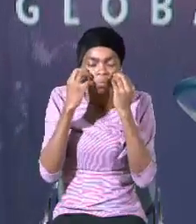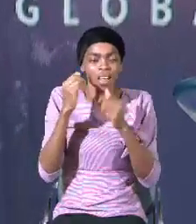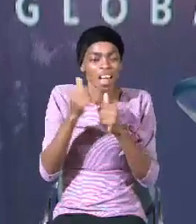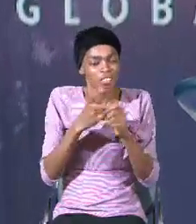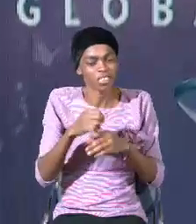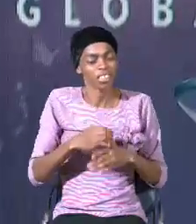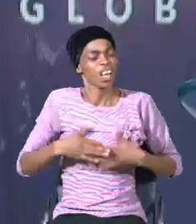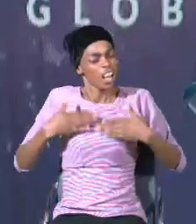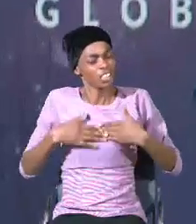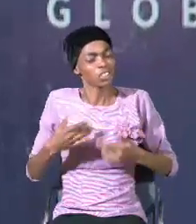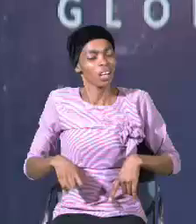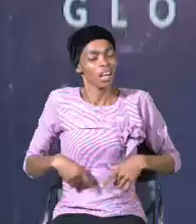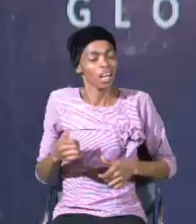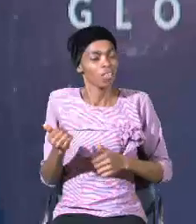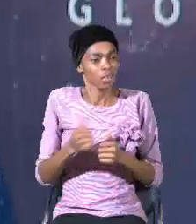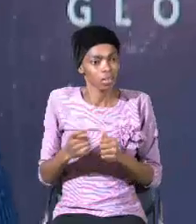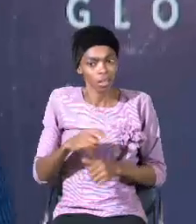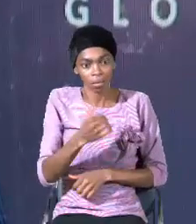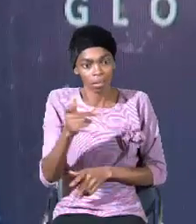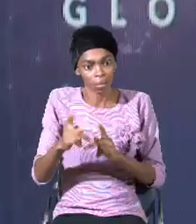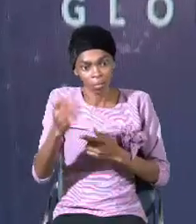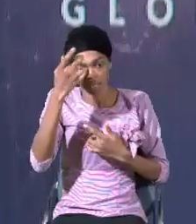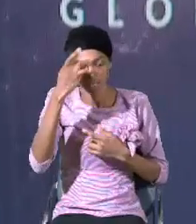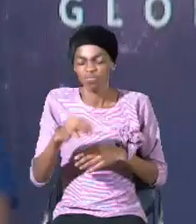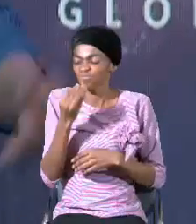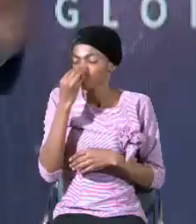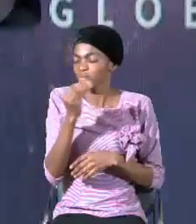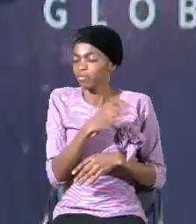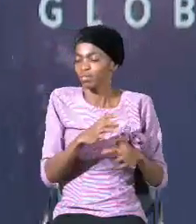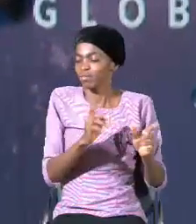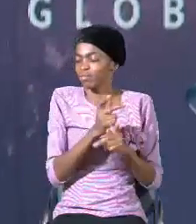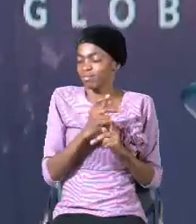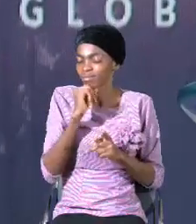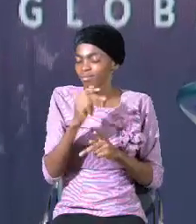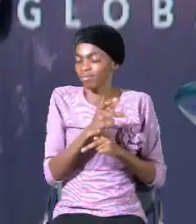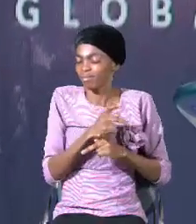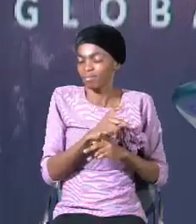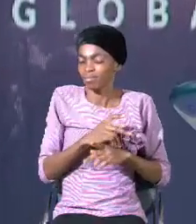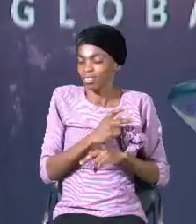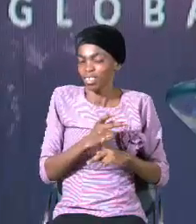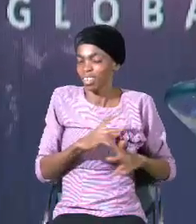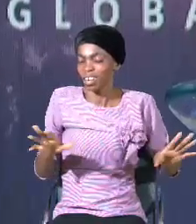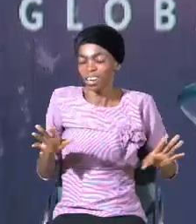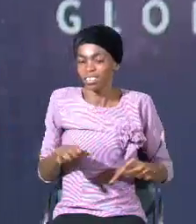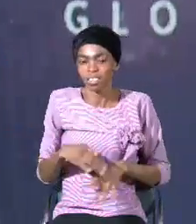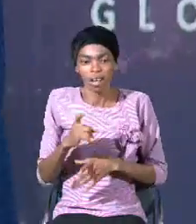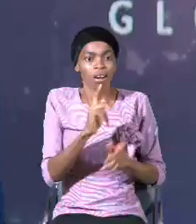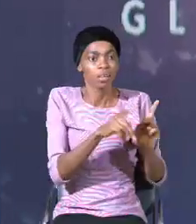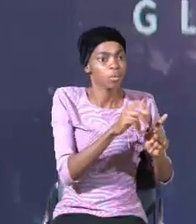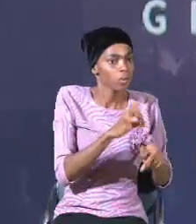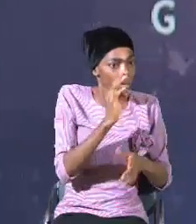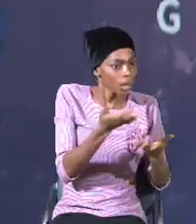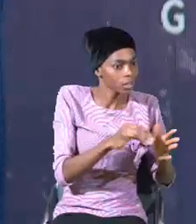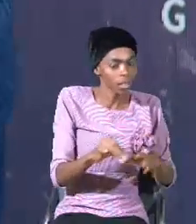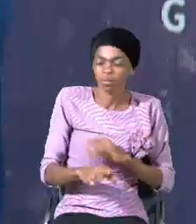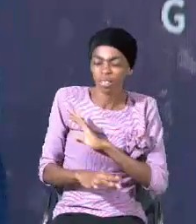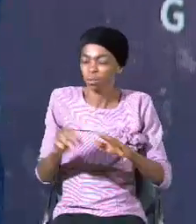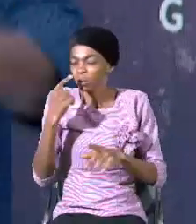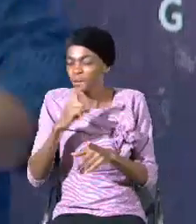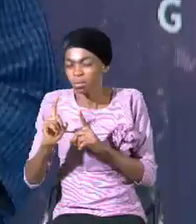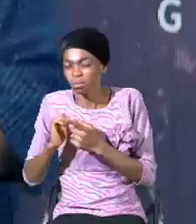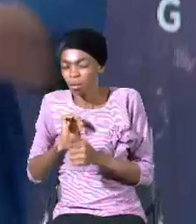day. Other people are sick, don't talk about that to me. Other people are down, don't talk about that to me. Other, you know, they're dying,